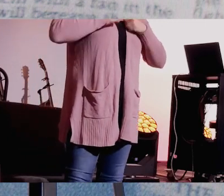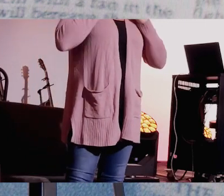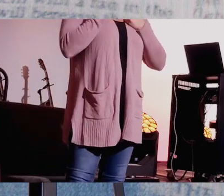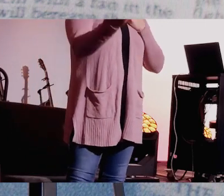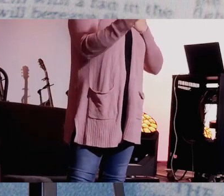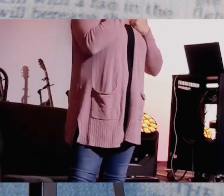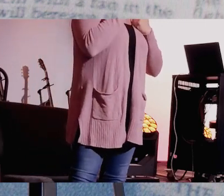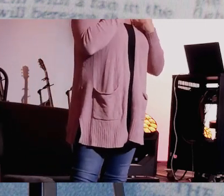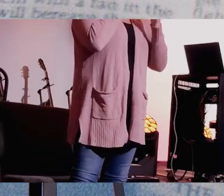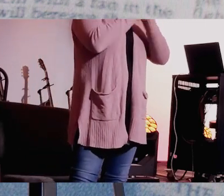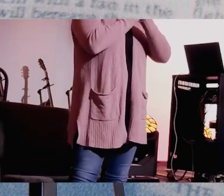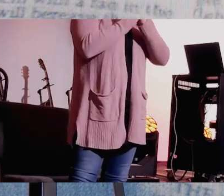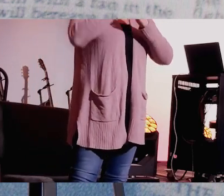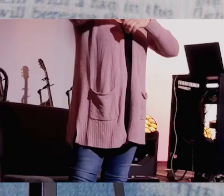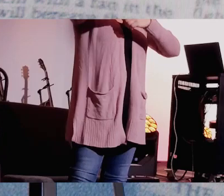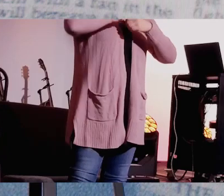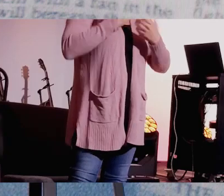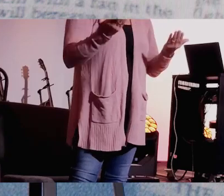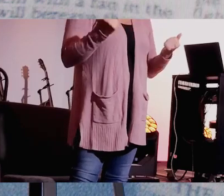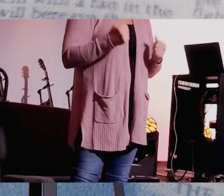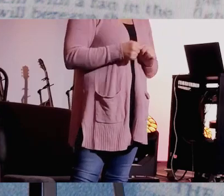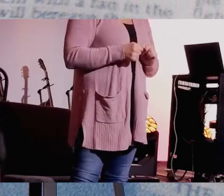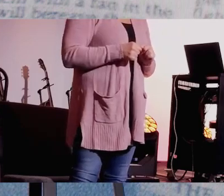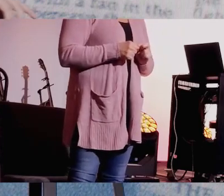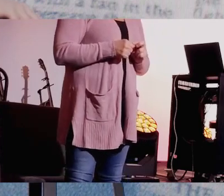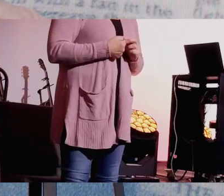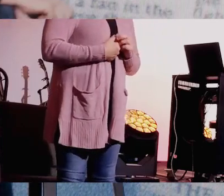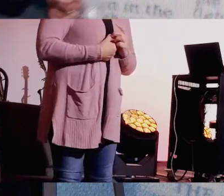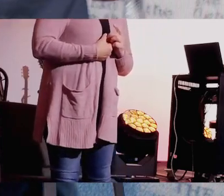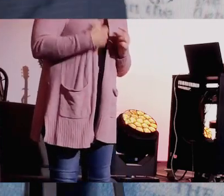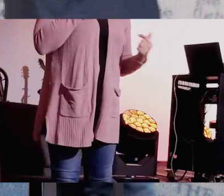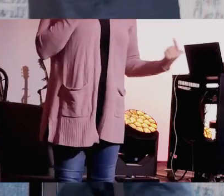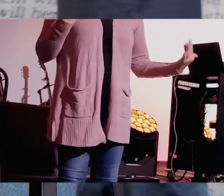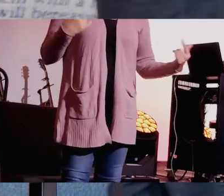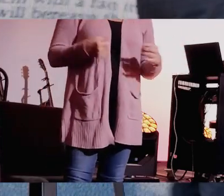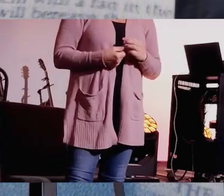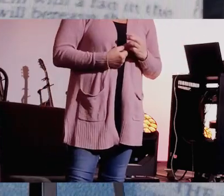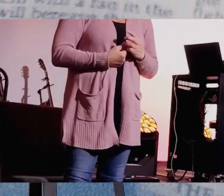up. I want to pray over you. So go ahead. I'll wait.